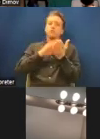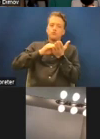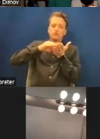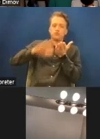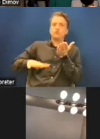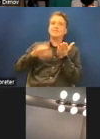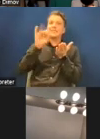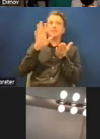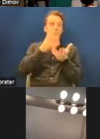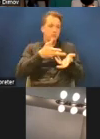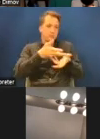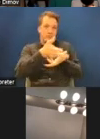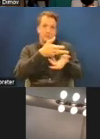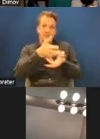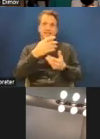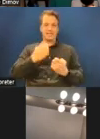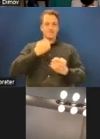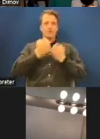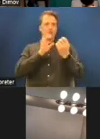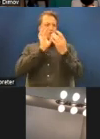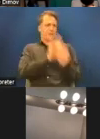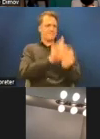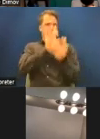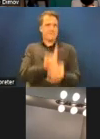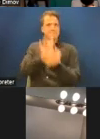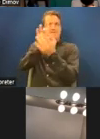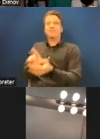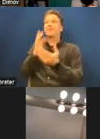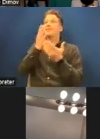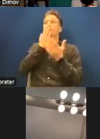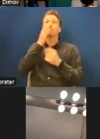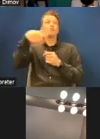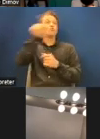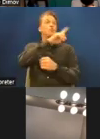that, or with your family. And thank you all for being vulnerable enough to share with us today.